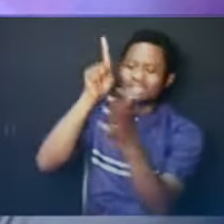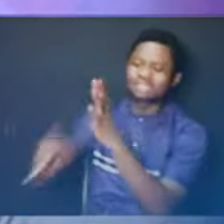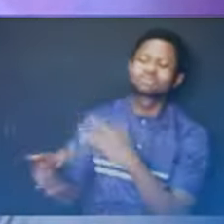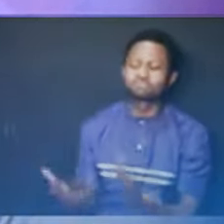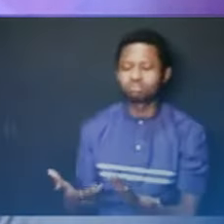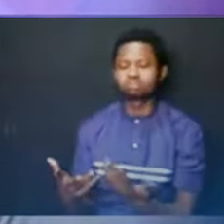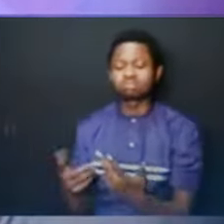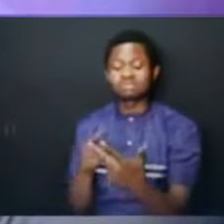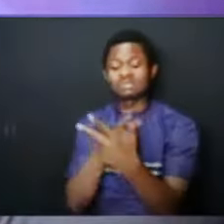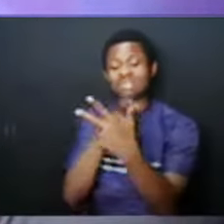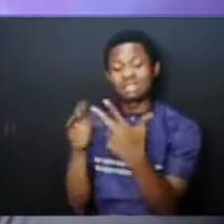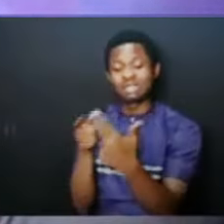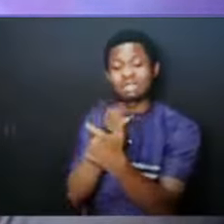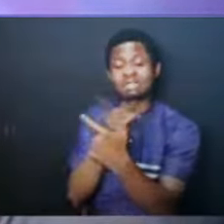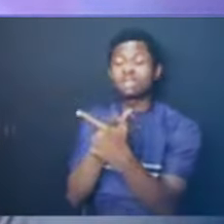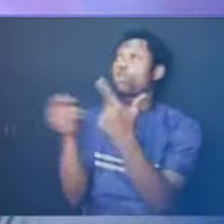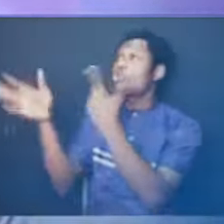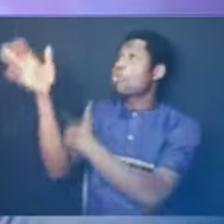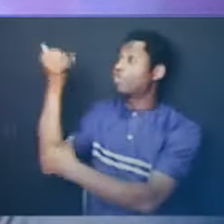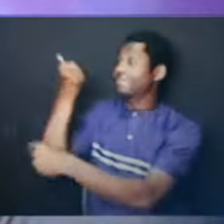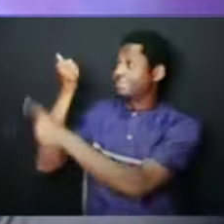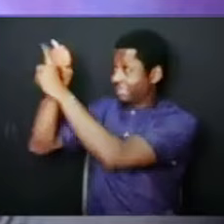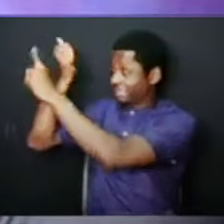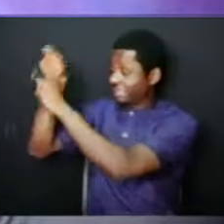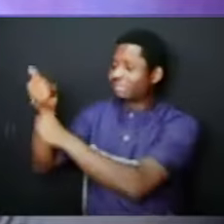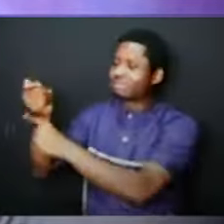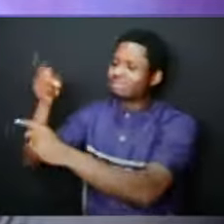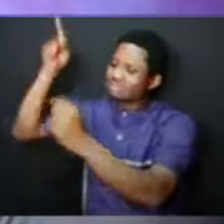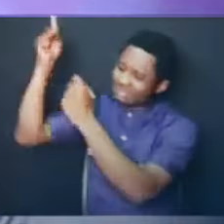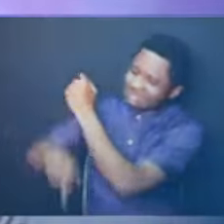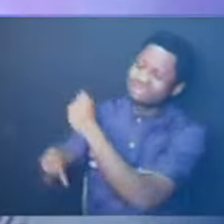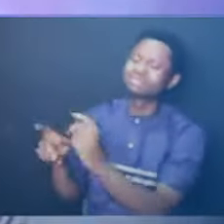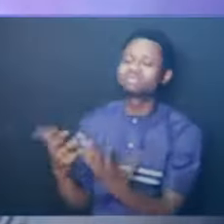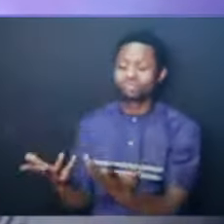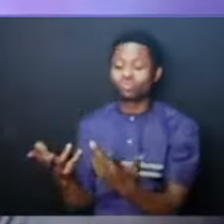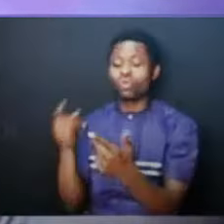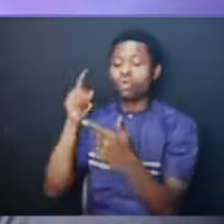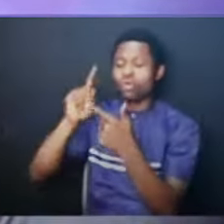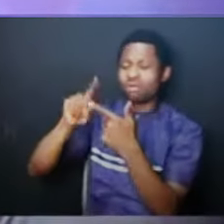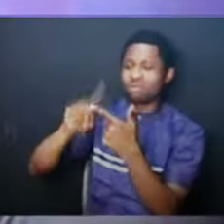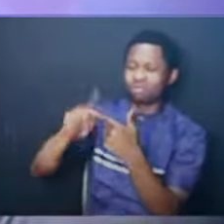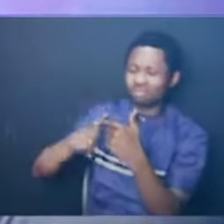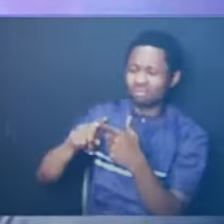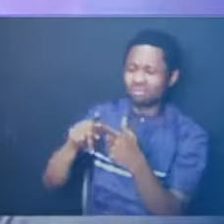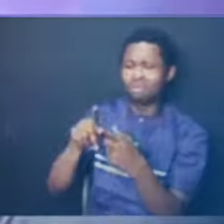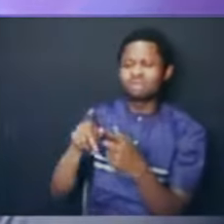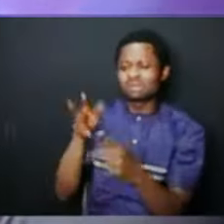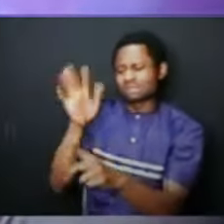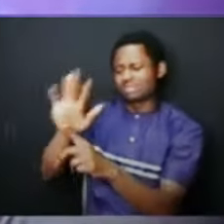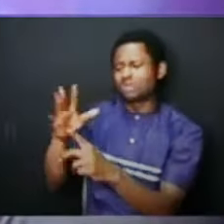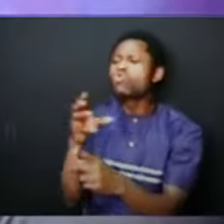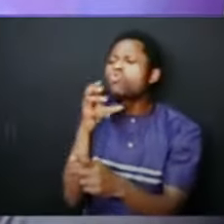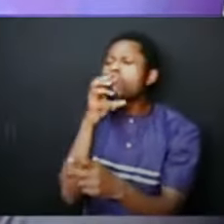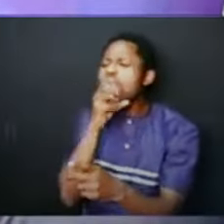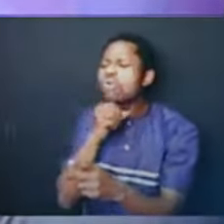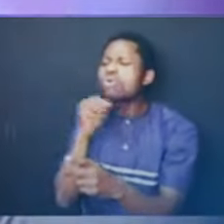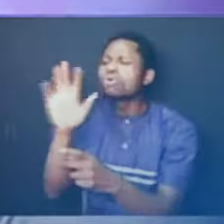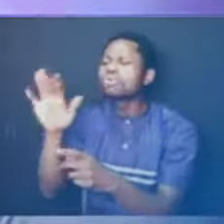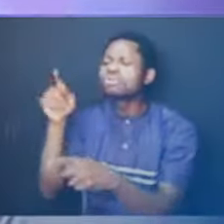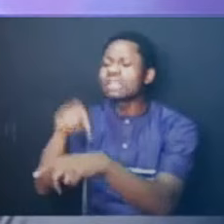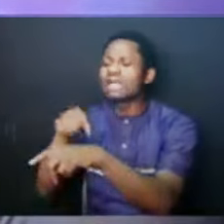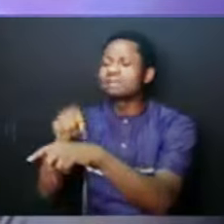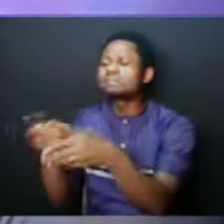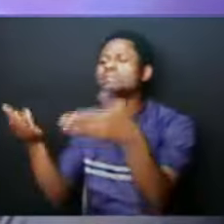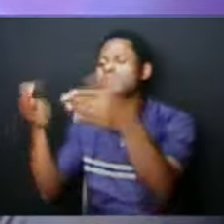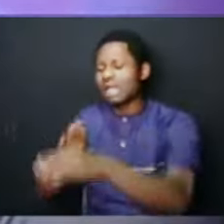what? Strike him, or his time will come and he will die. And the people will not take it. Look at that vein. And then,